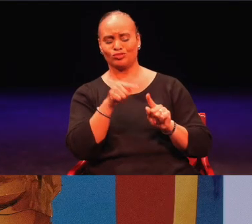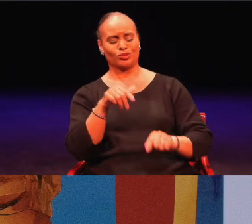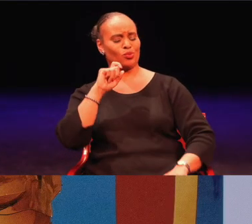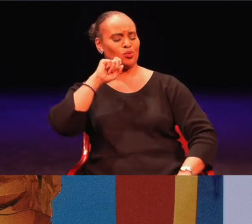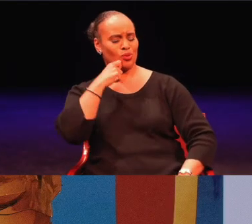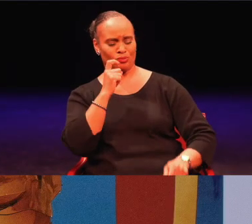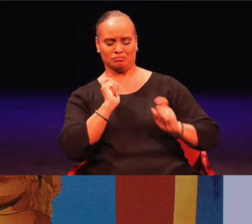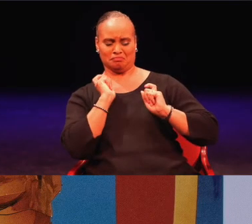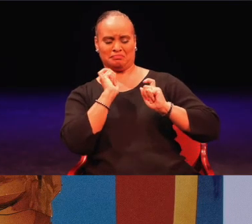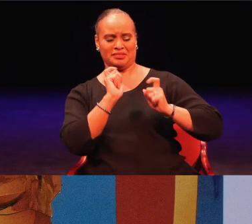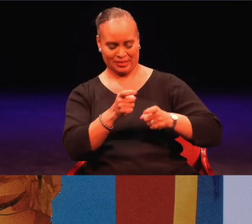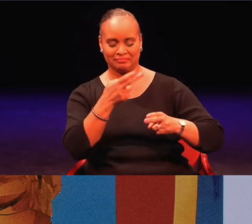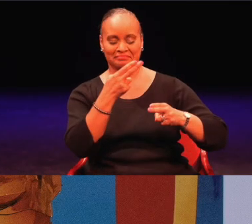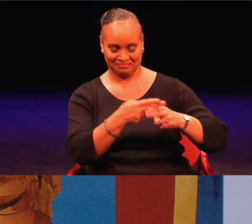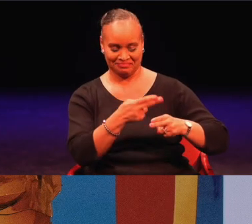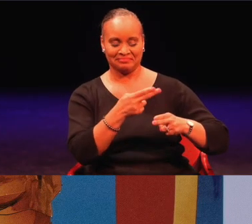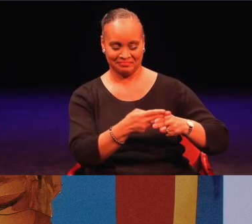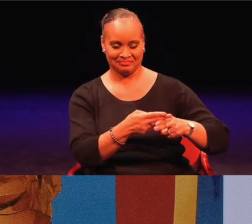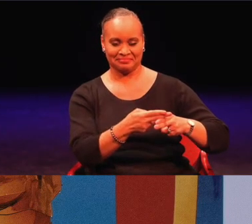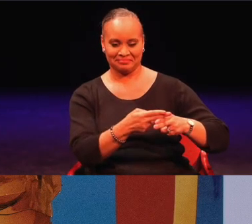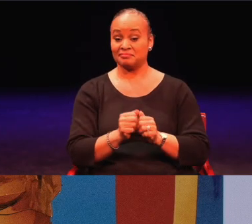Sometimes despair makes the stoops shudder.